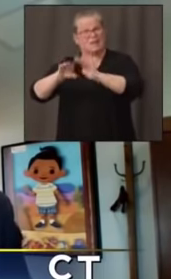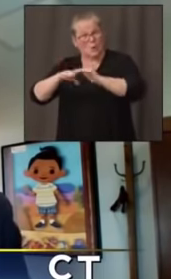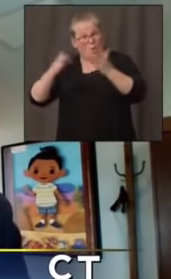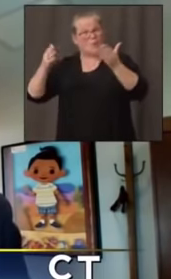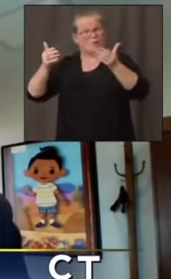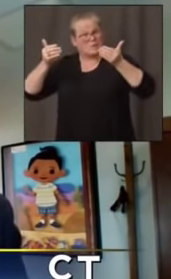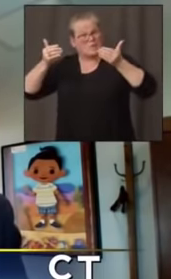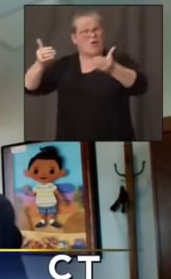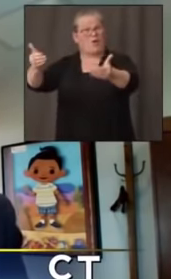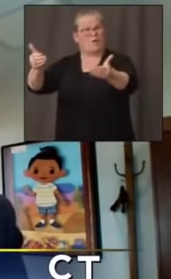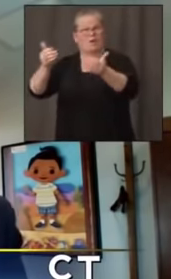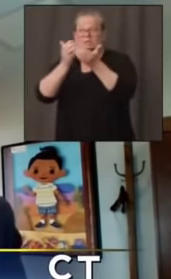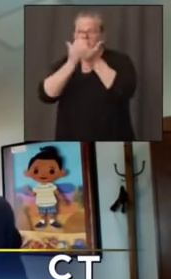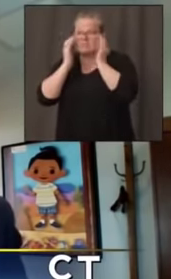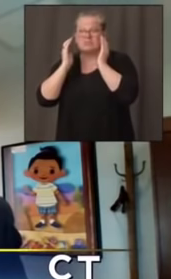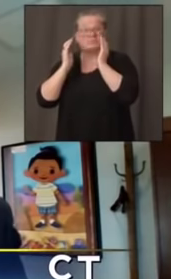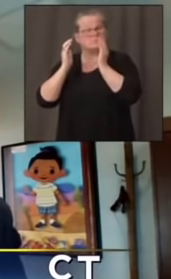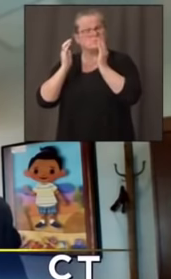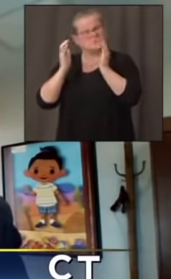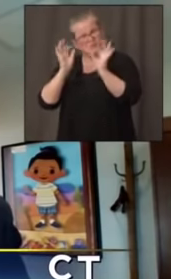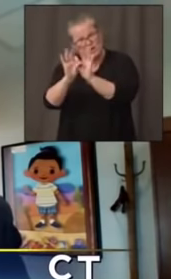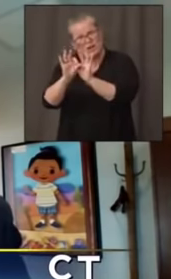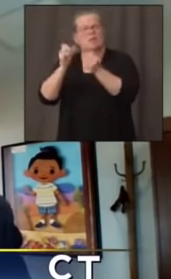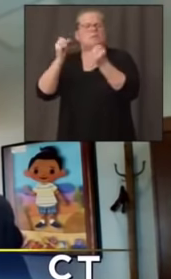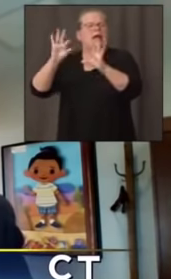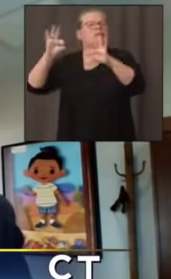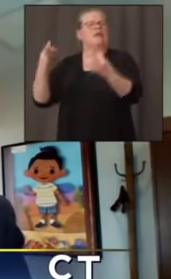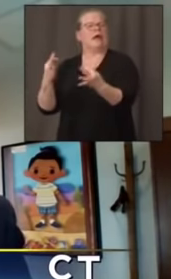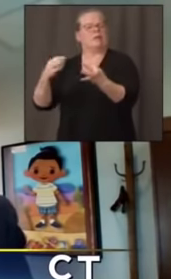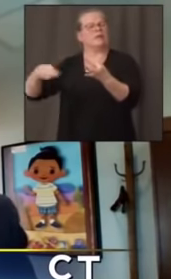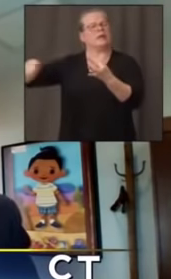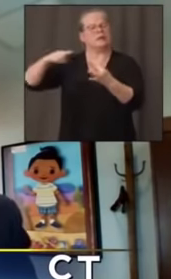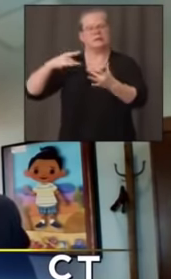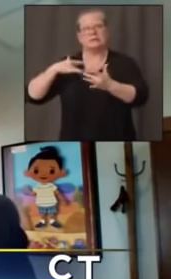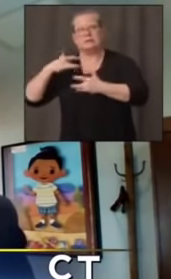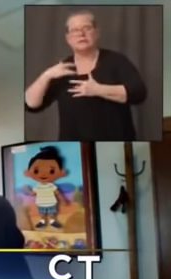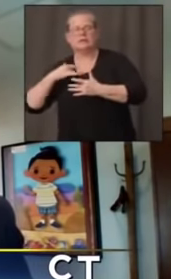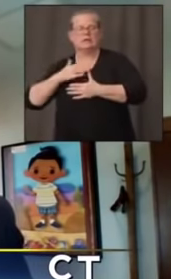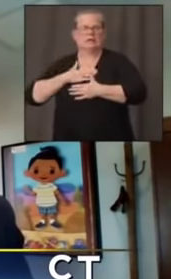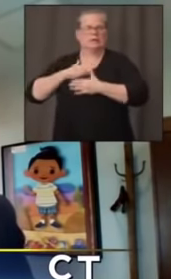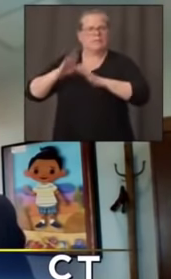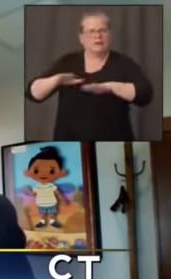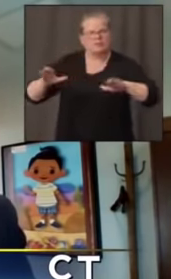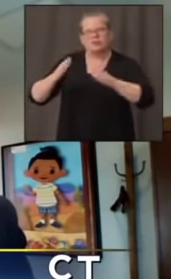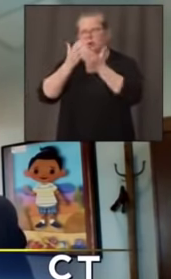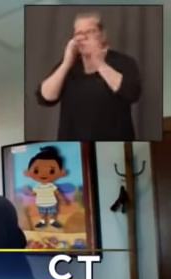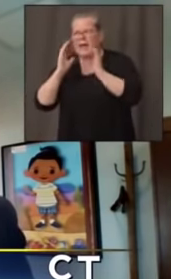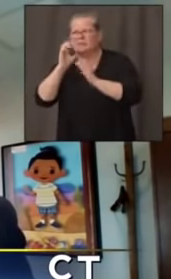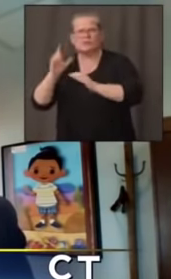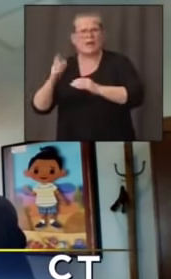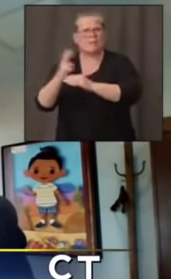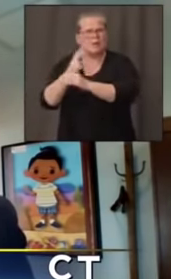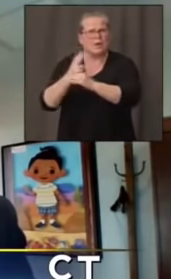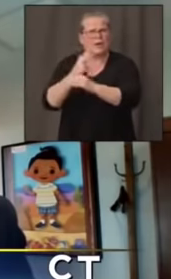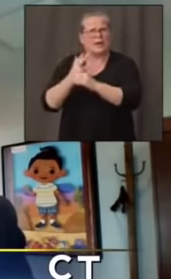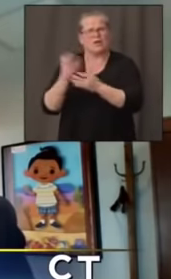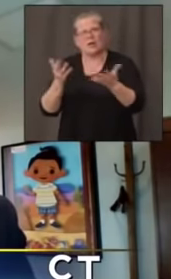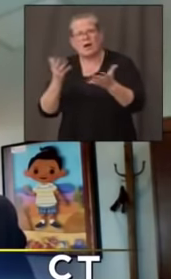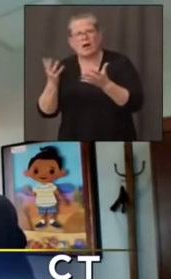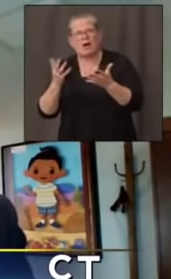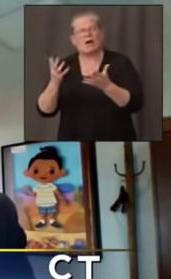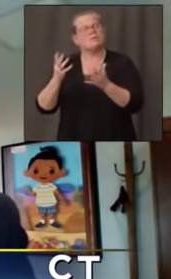I know I'm hearing a lot of concerns from families saying, you know, my children shouldn't be wearing a mask. We want to make sure that we're